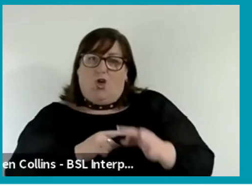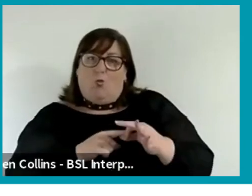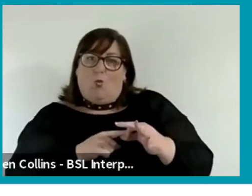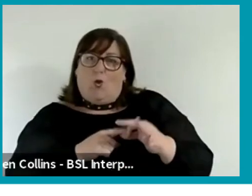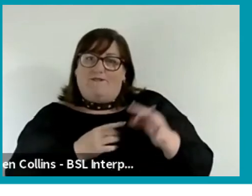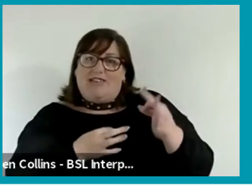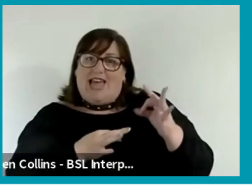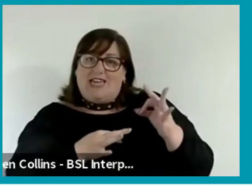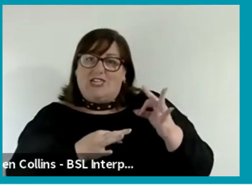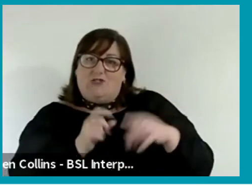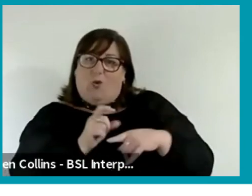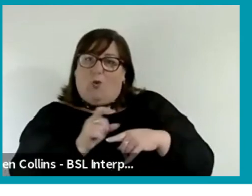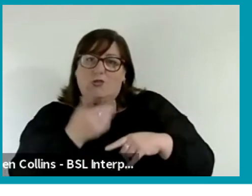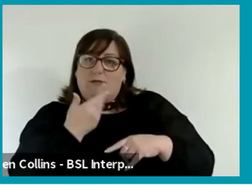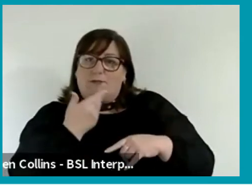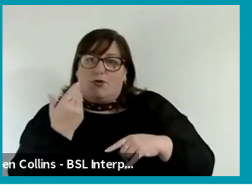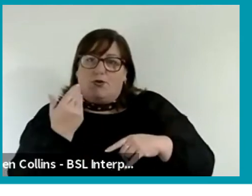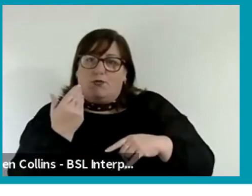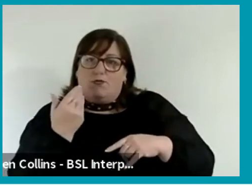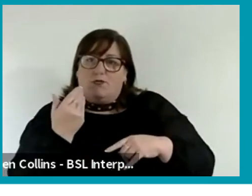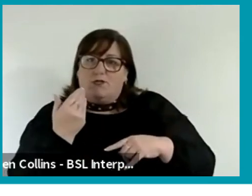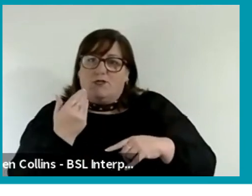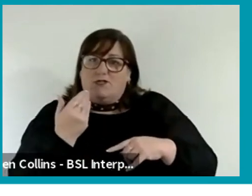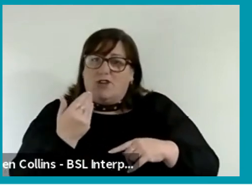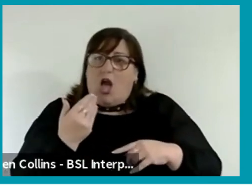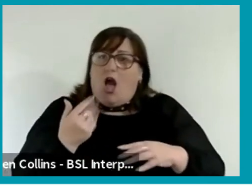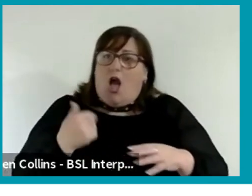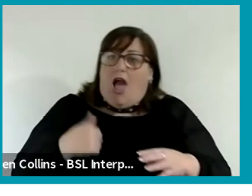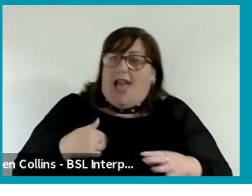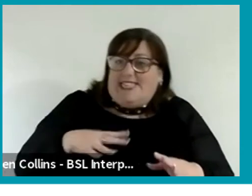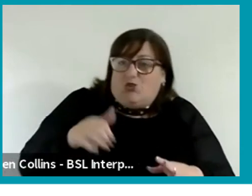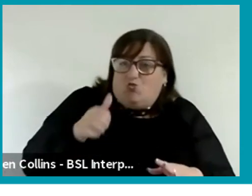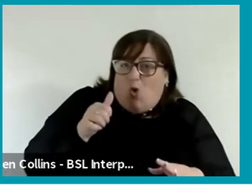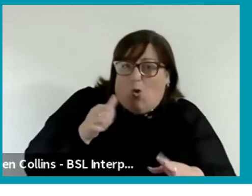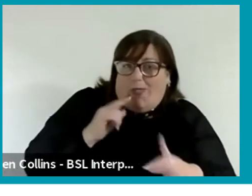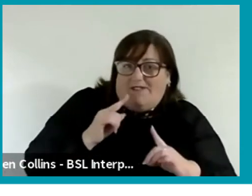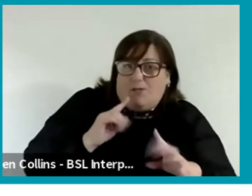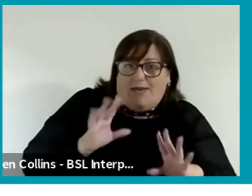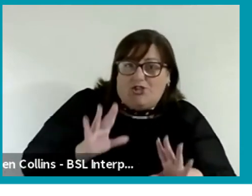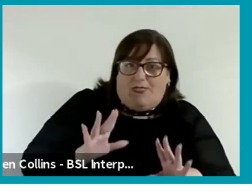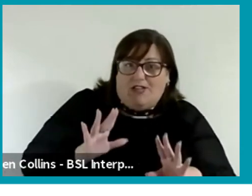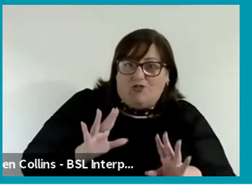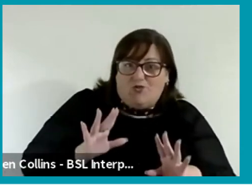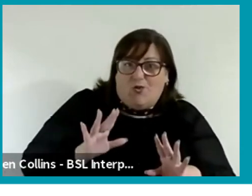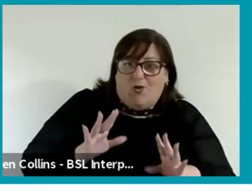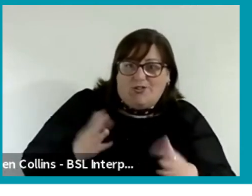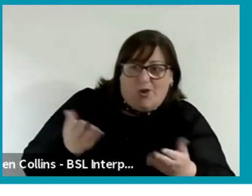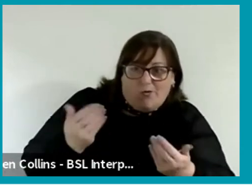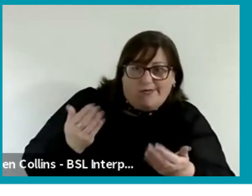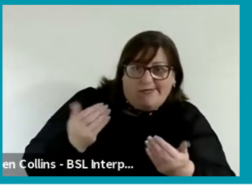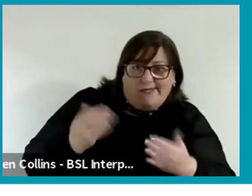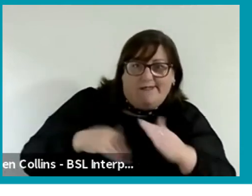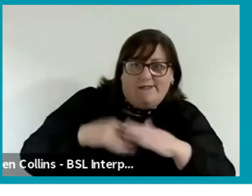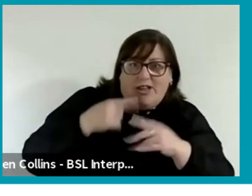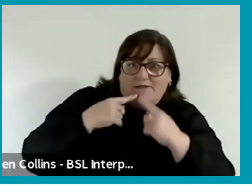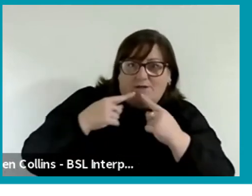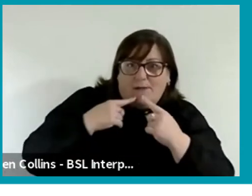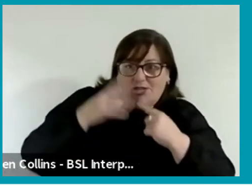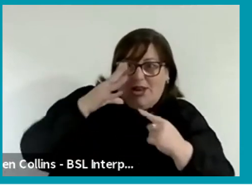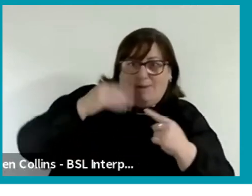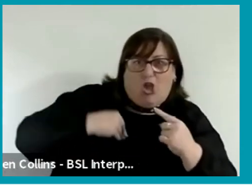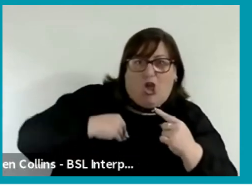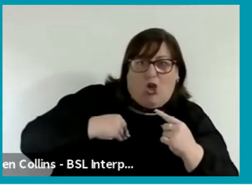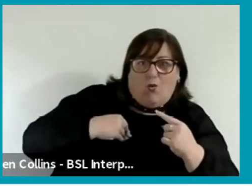I'm getting back to what I said before, I need to find it somewhere. So without you letting me know